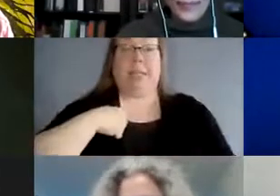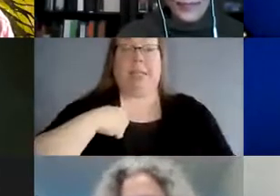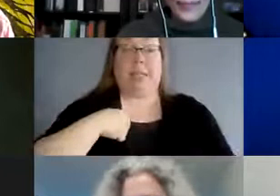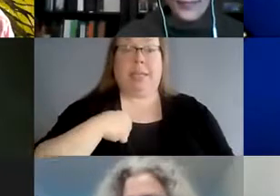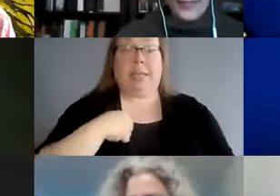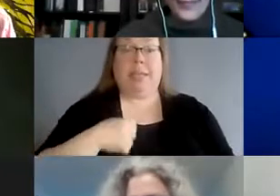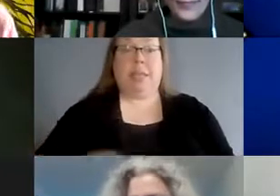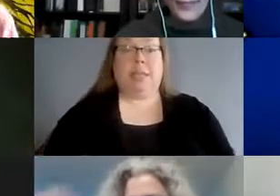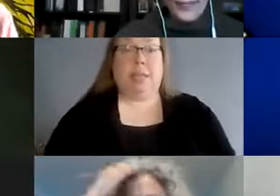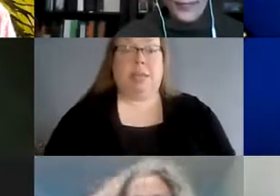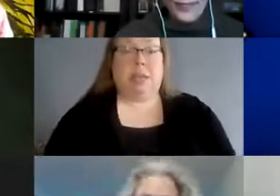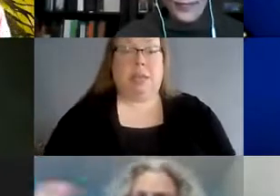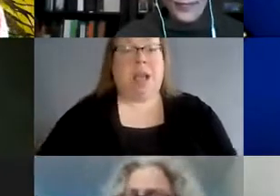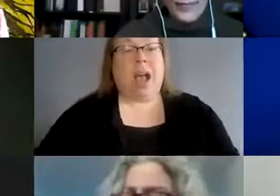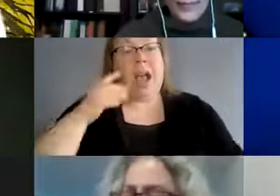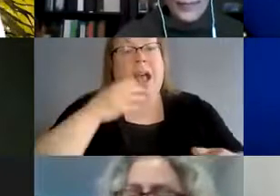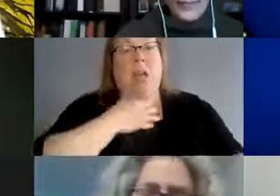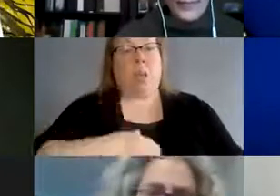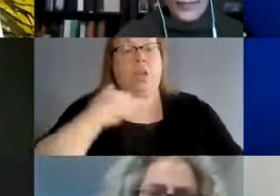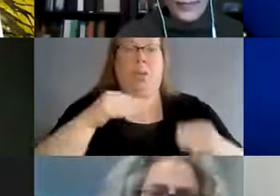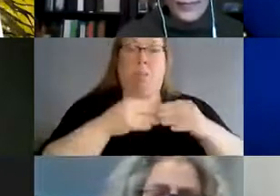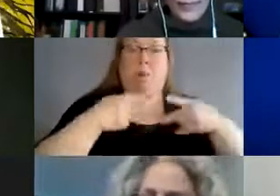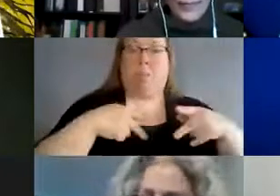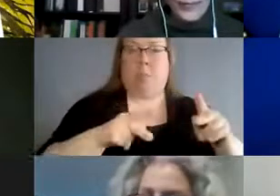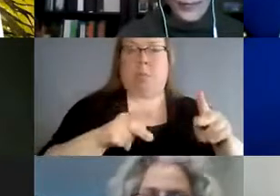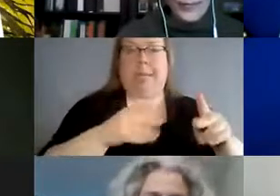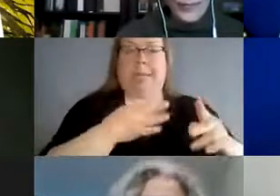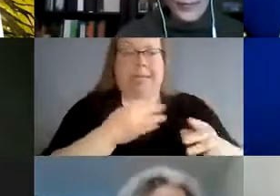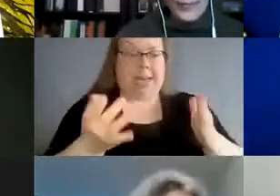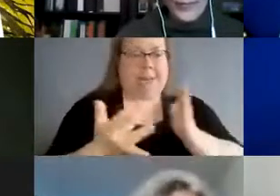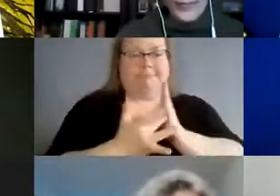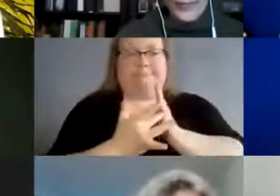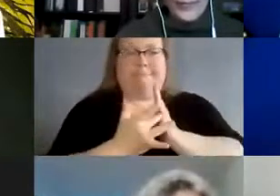be more opportunities and somehow a mechanism for